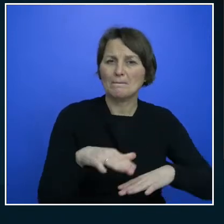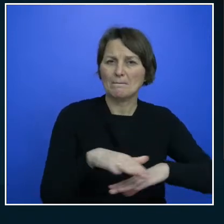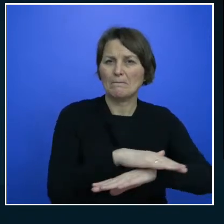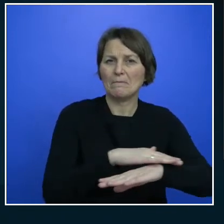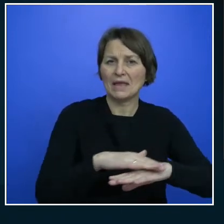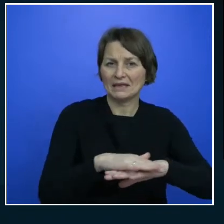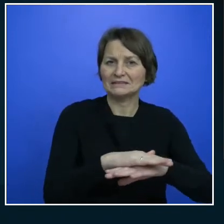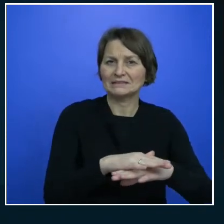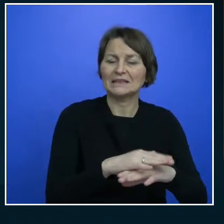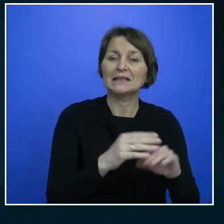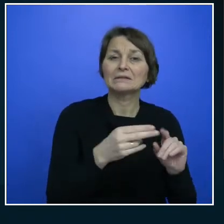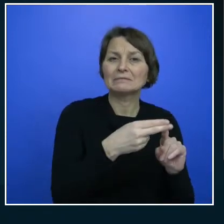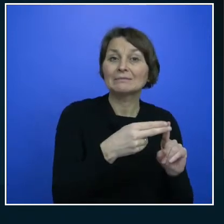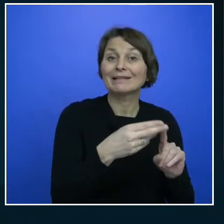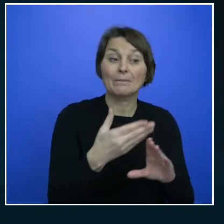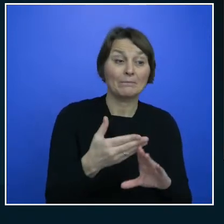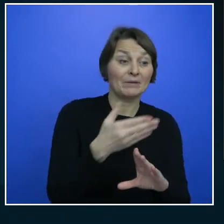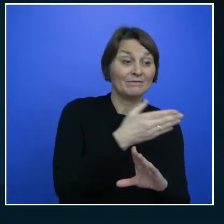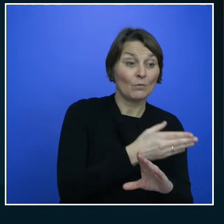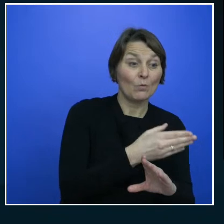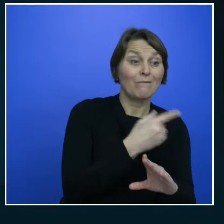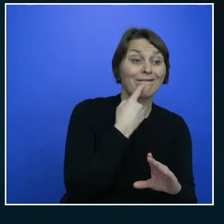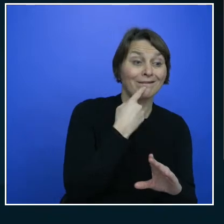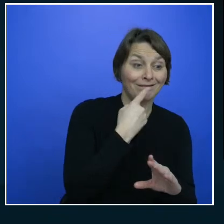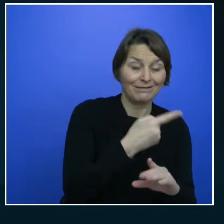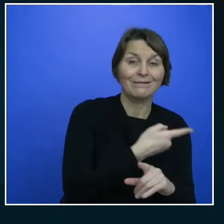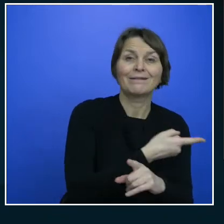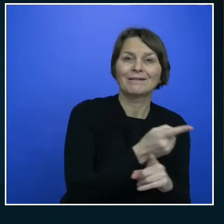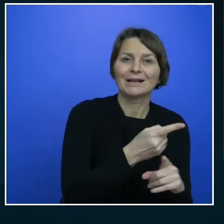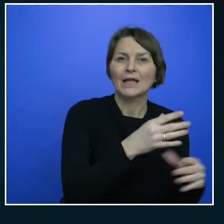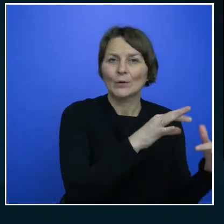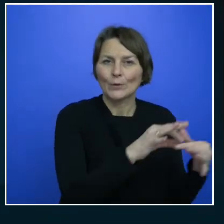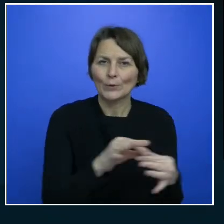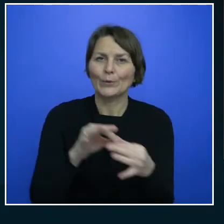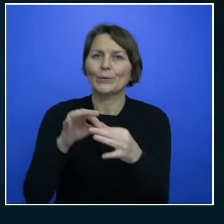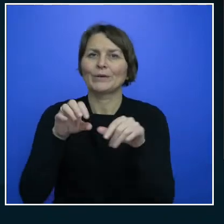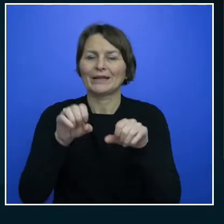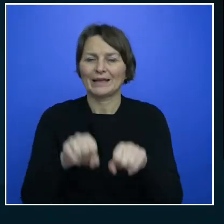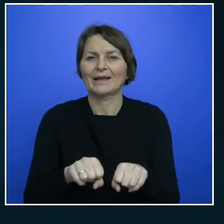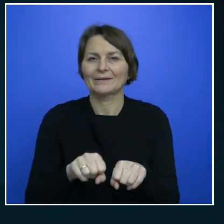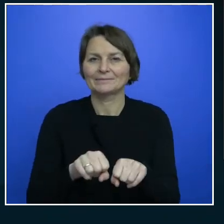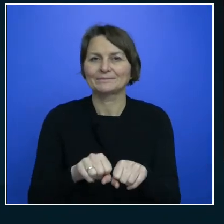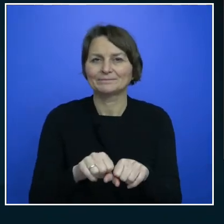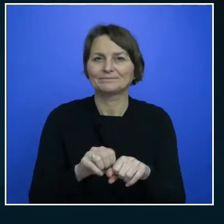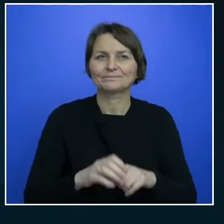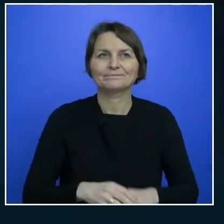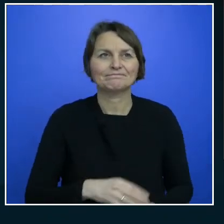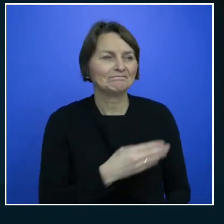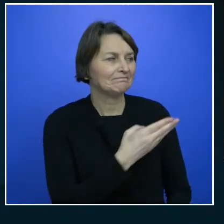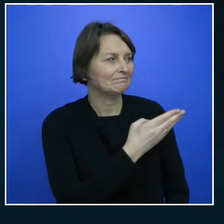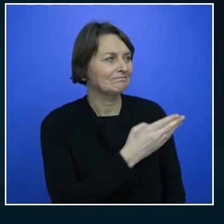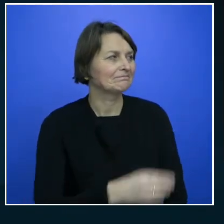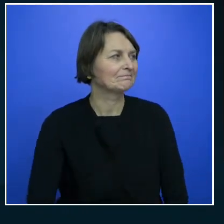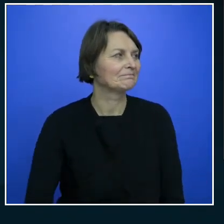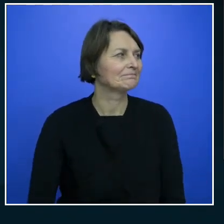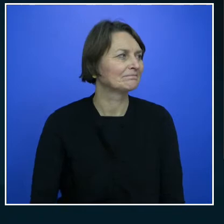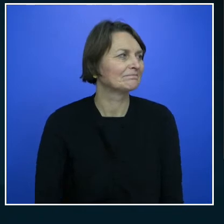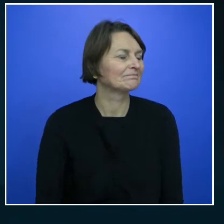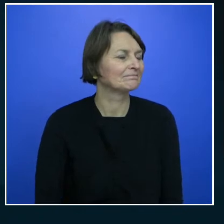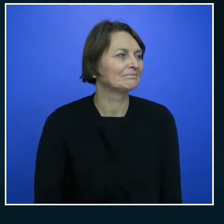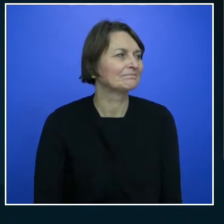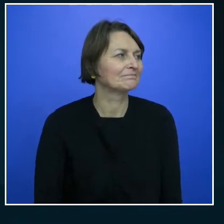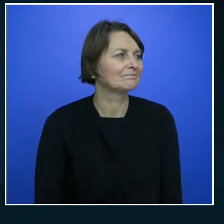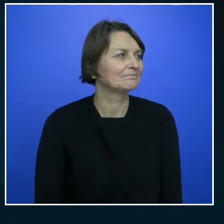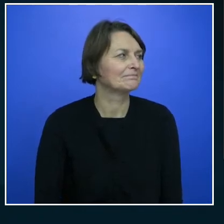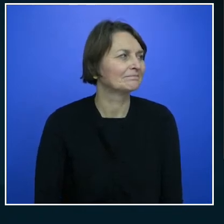previously declared variable and just add the postfix, in this case, -nick, just like that. We'll take a look at what it looks like in JSON